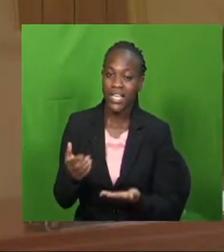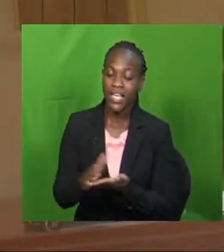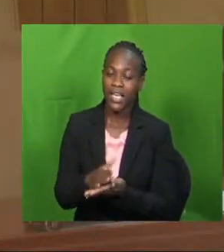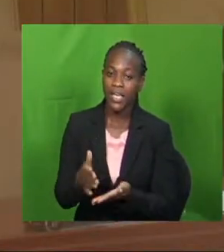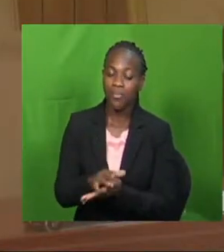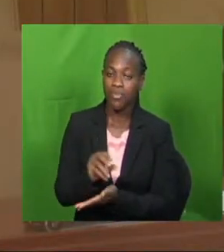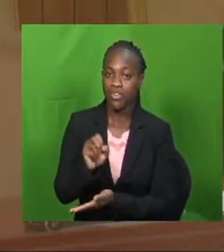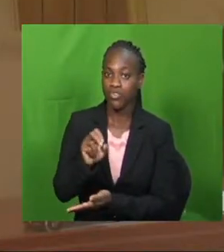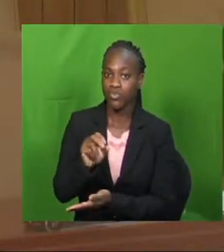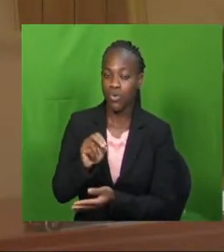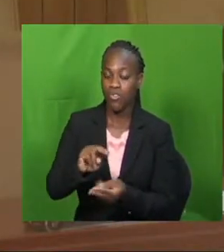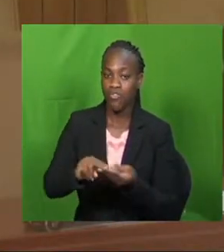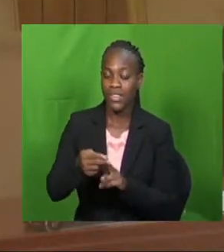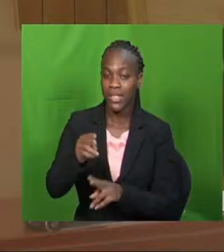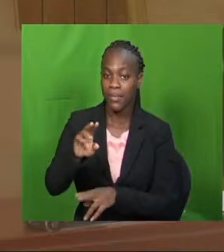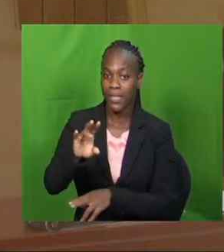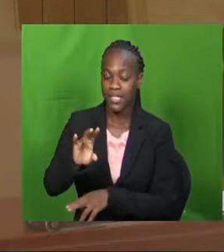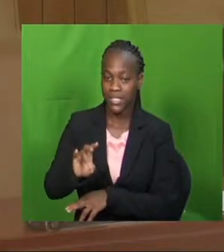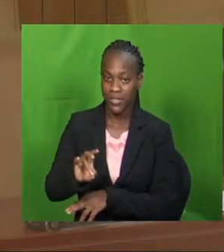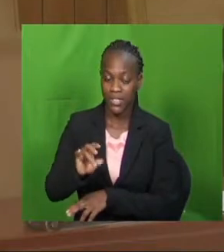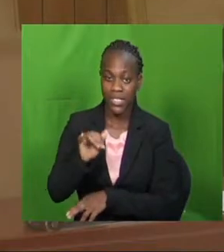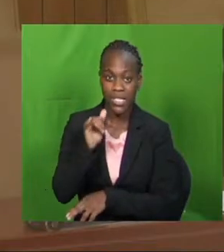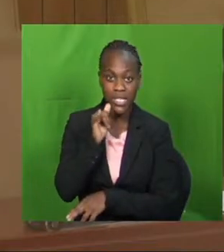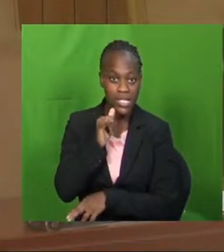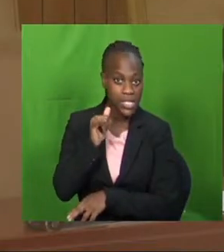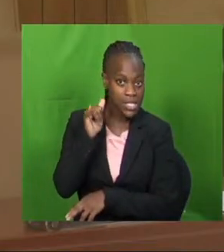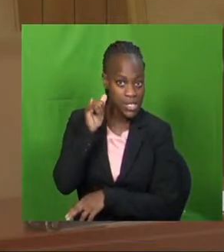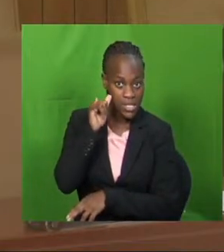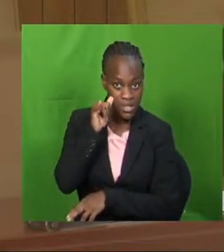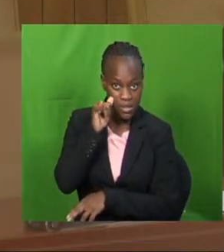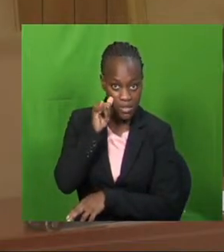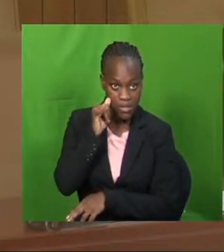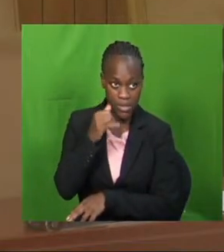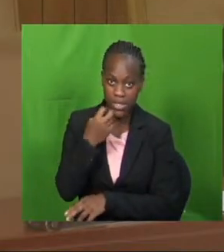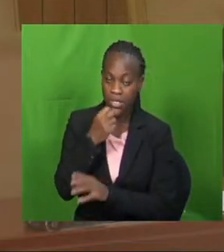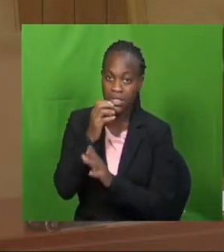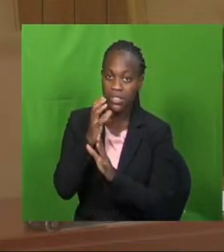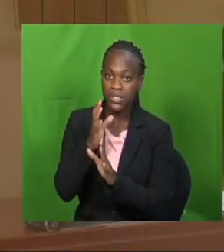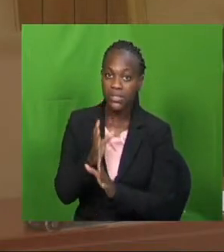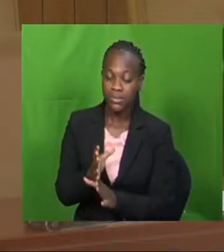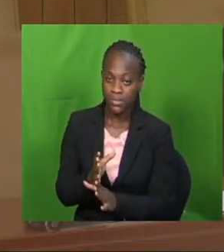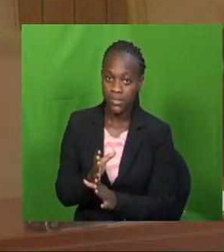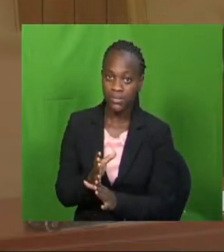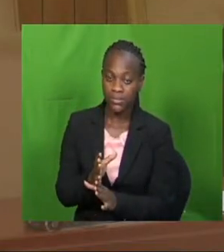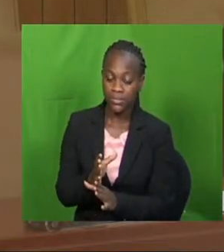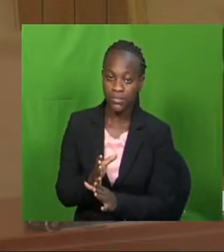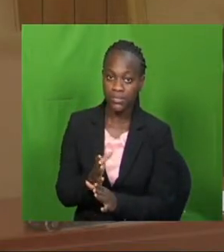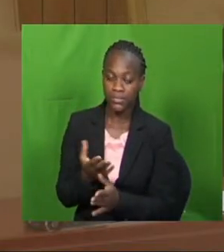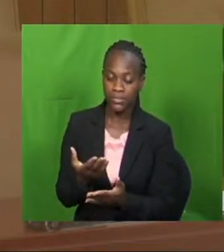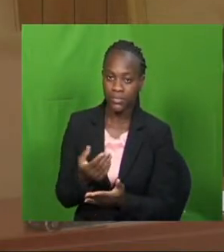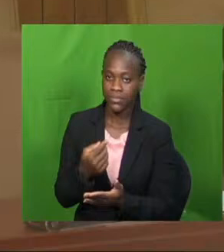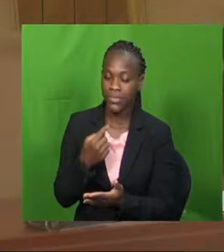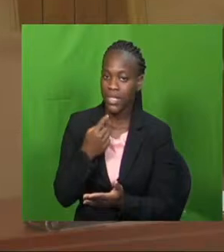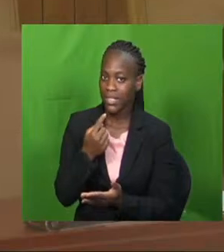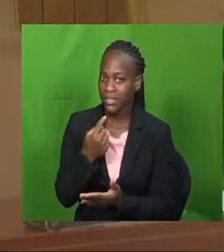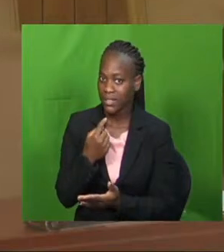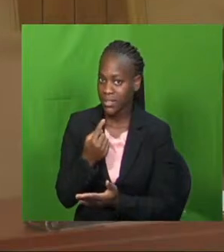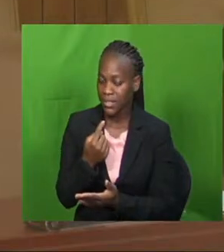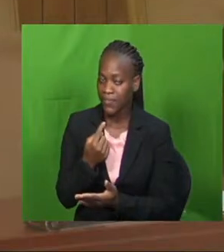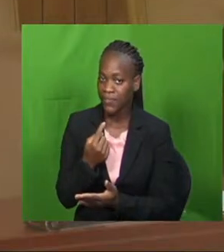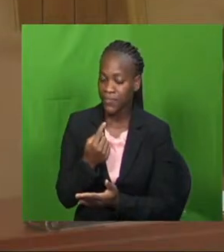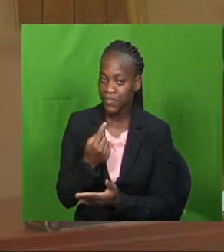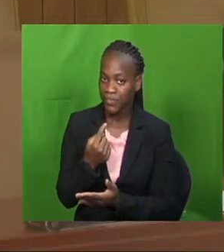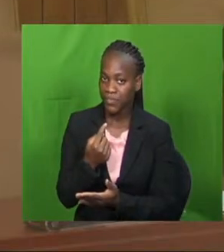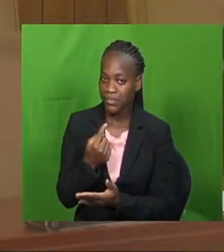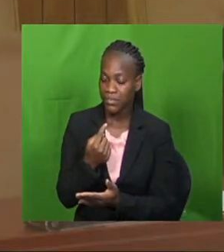7, yesterday when the Honorable Speaker was speaking, he indicated that instead of